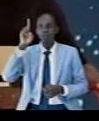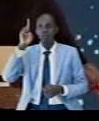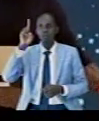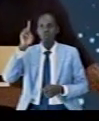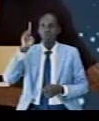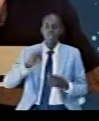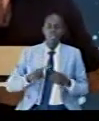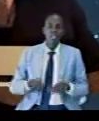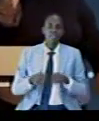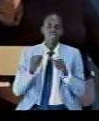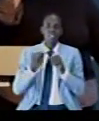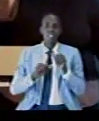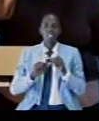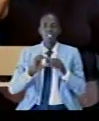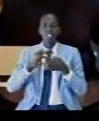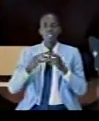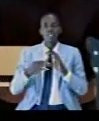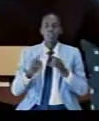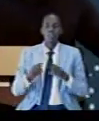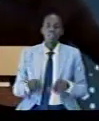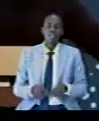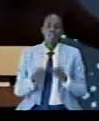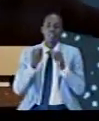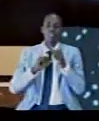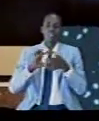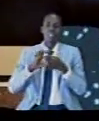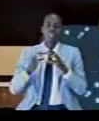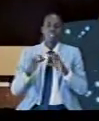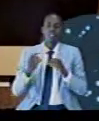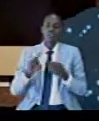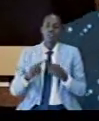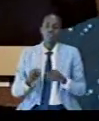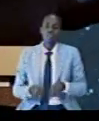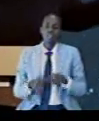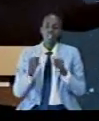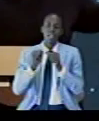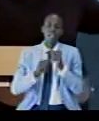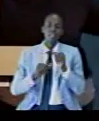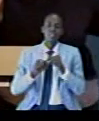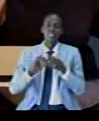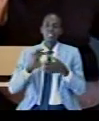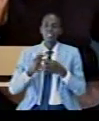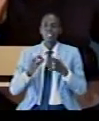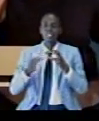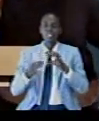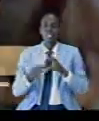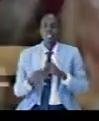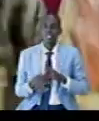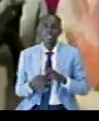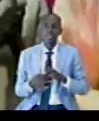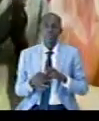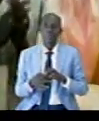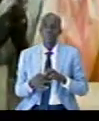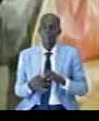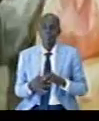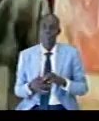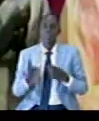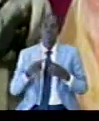up. To break every chain, to break every chain, to break every chain.